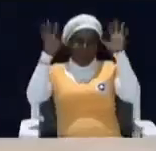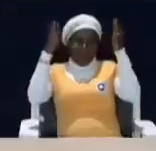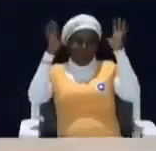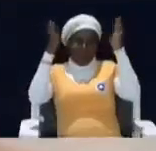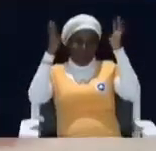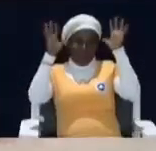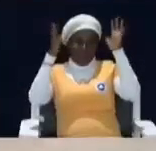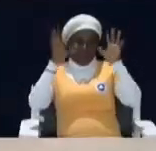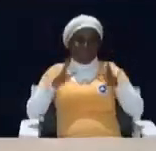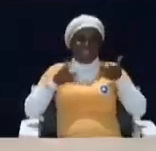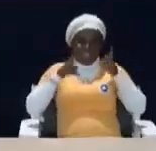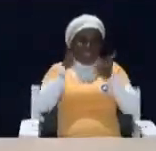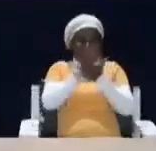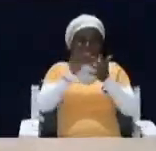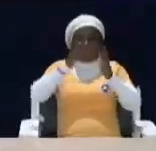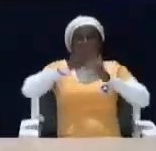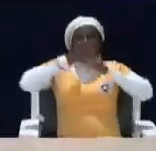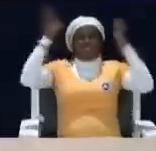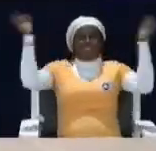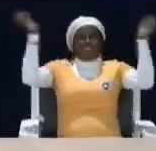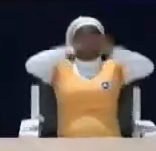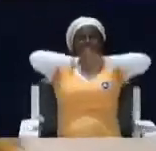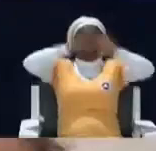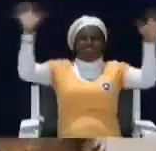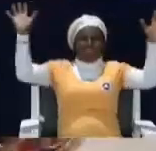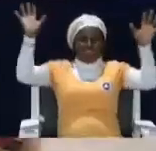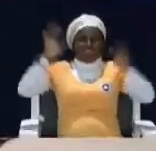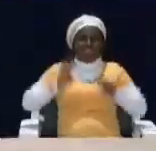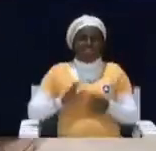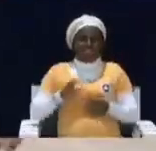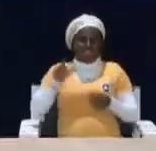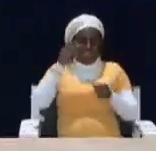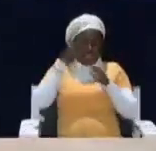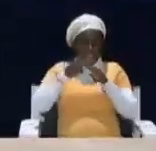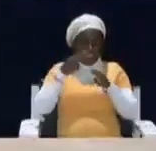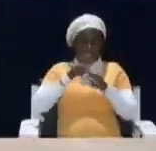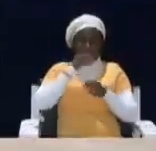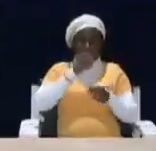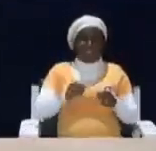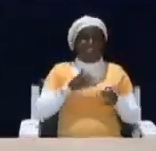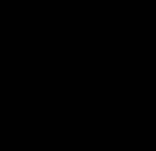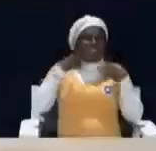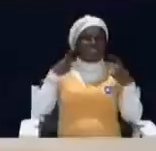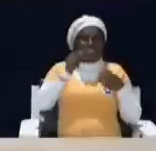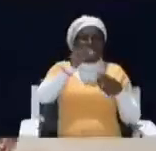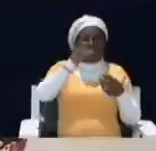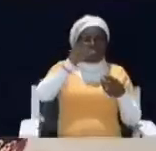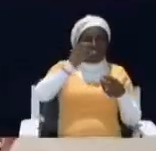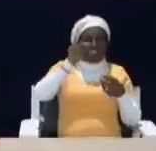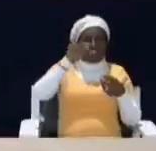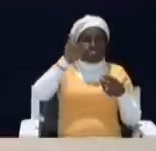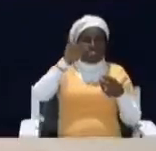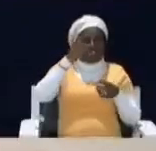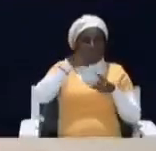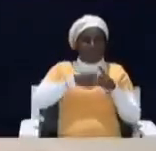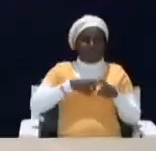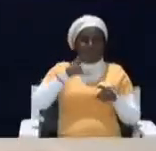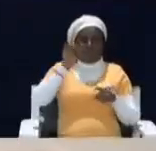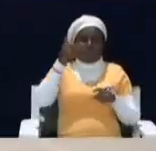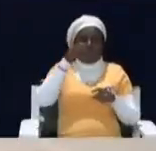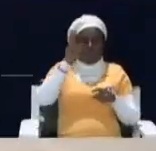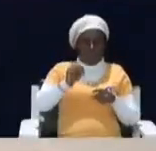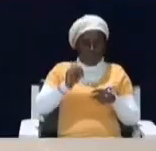Let somebody shout hallelujah. My name is Dickness Adeni from Ogu Province